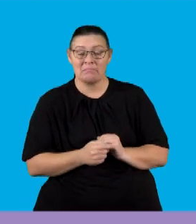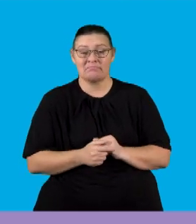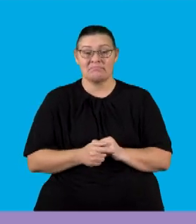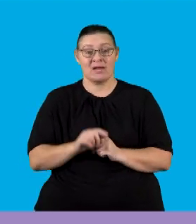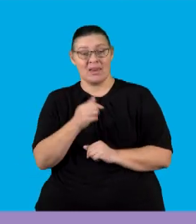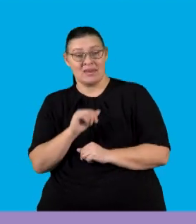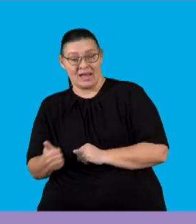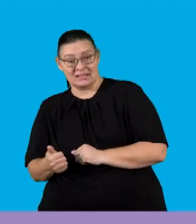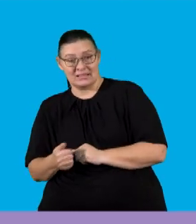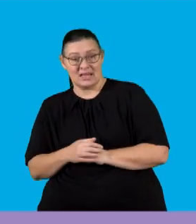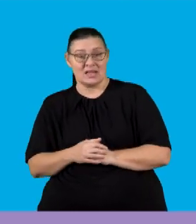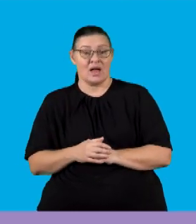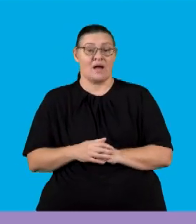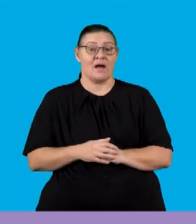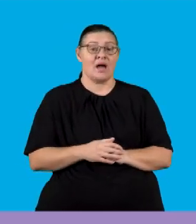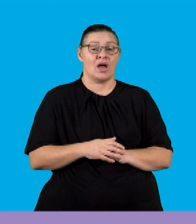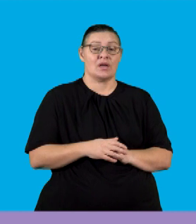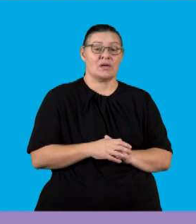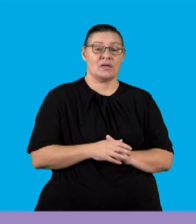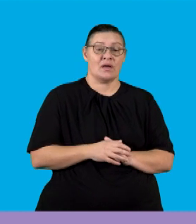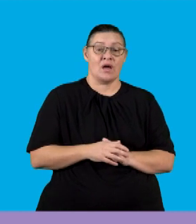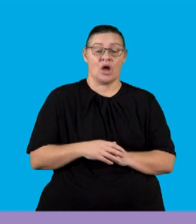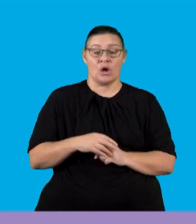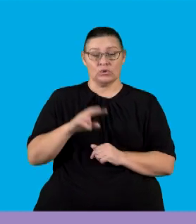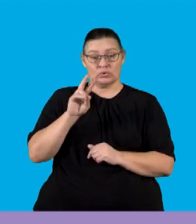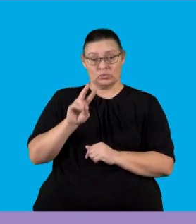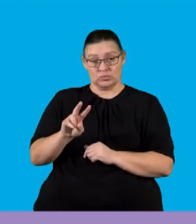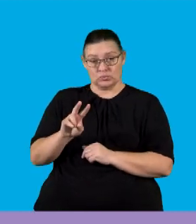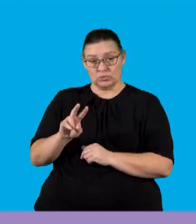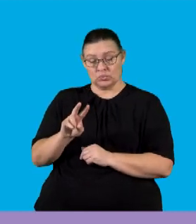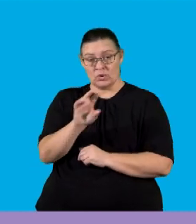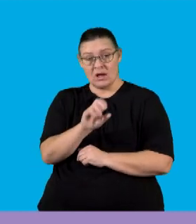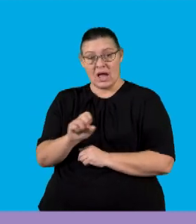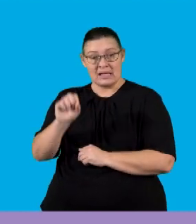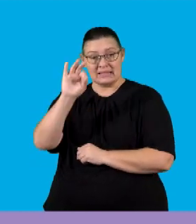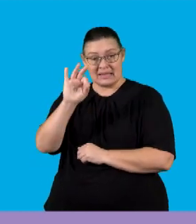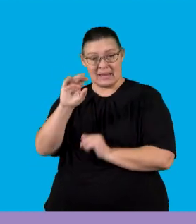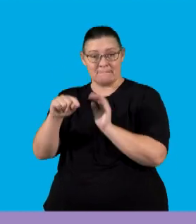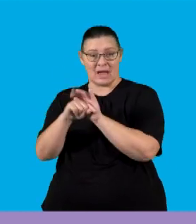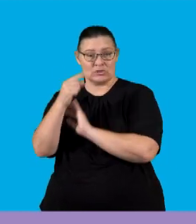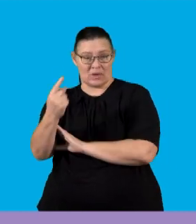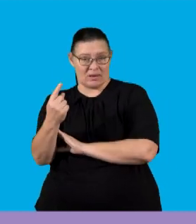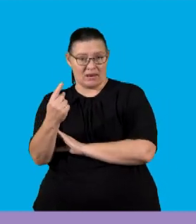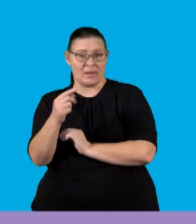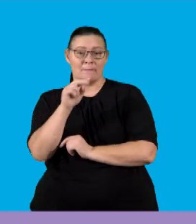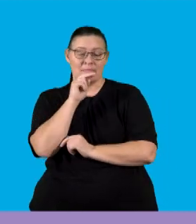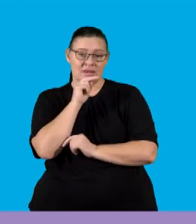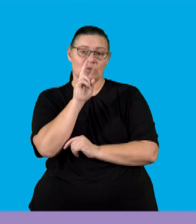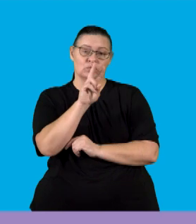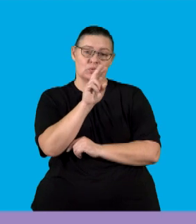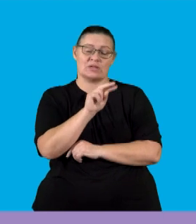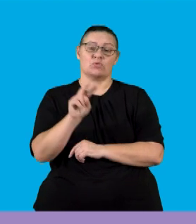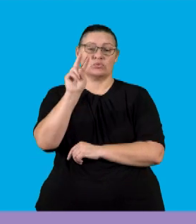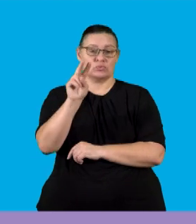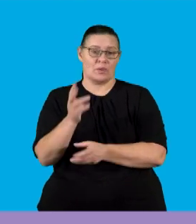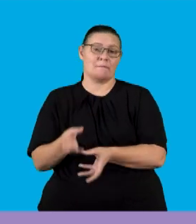2 exponent 2, and that of course does give us our third term. So what would our rule be in this